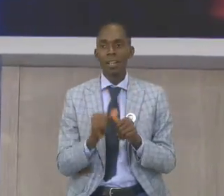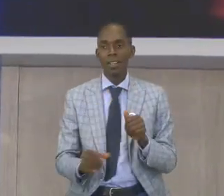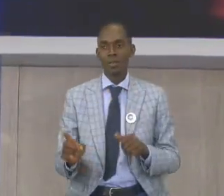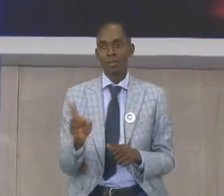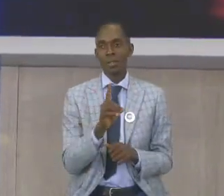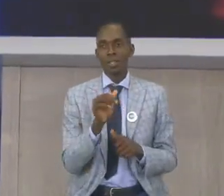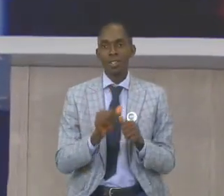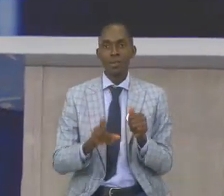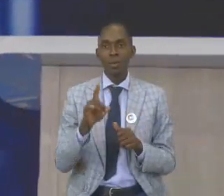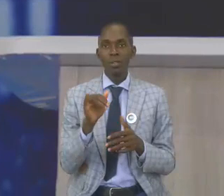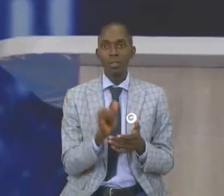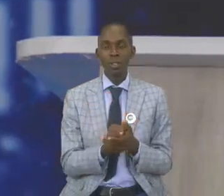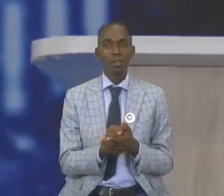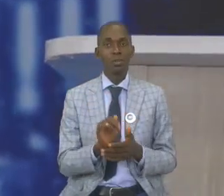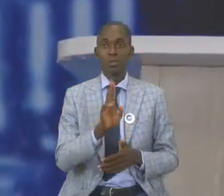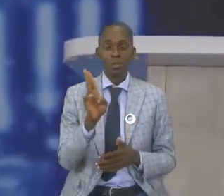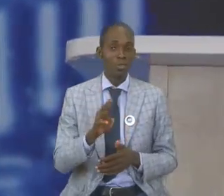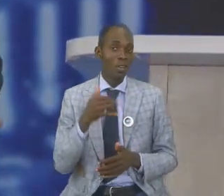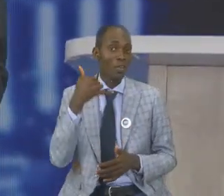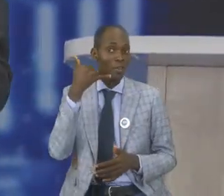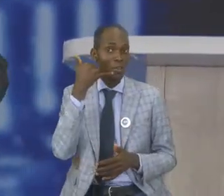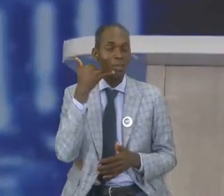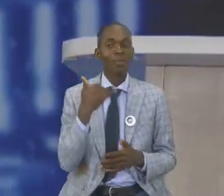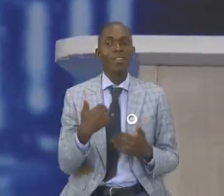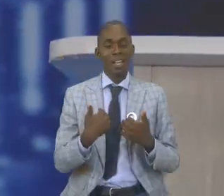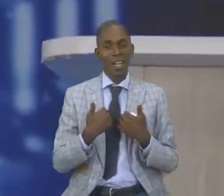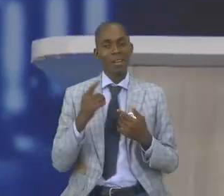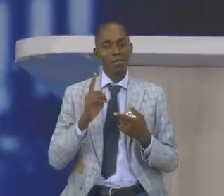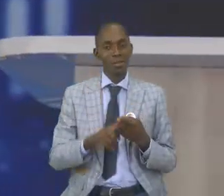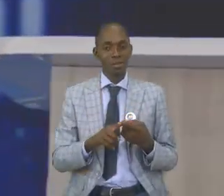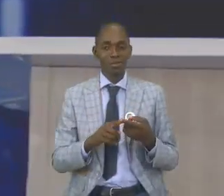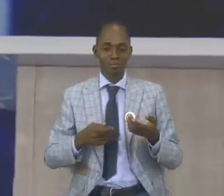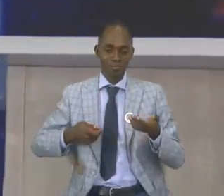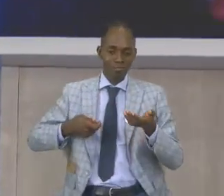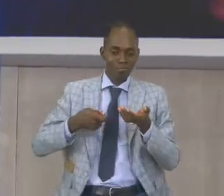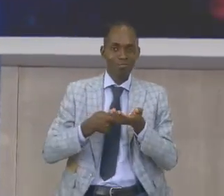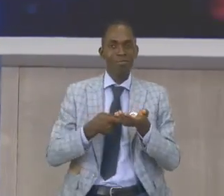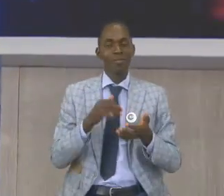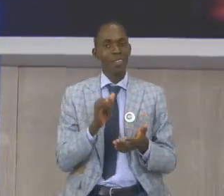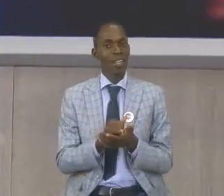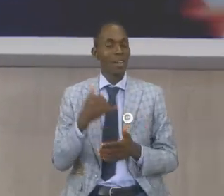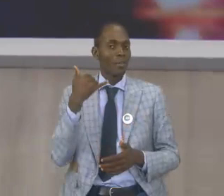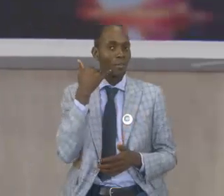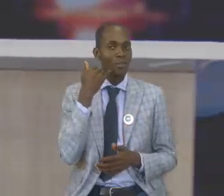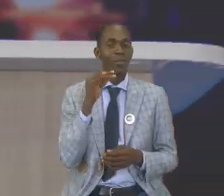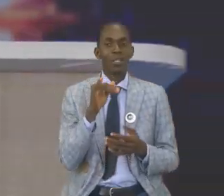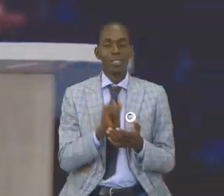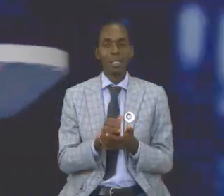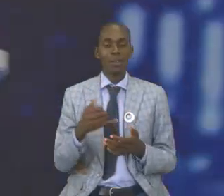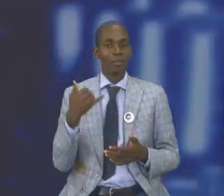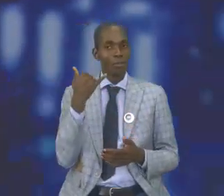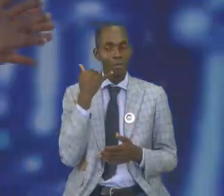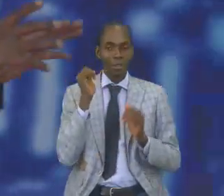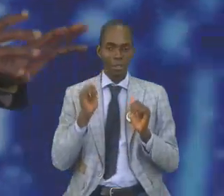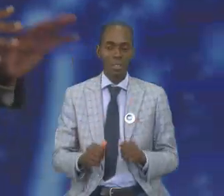everyone that uses any cell phone, he has to recharge so that that phone can give you